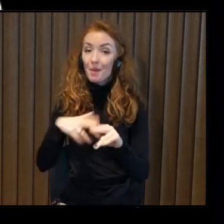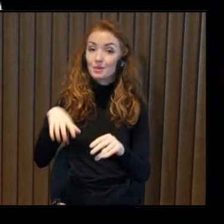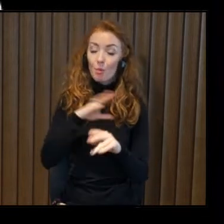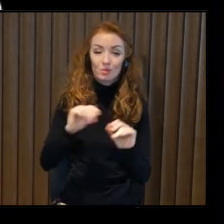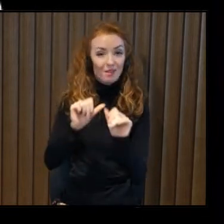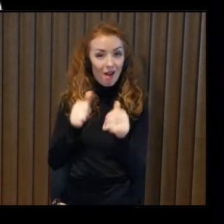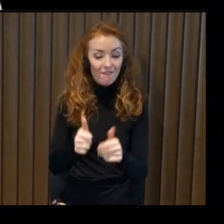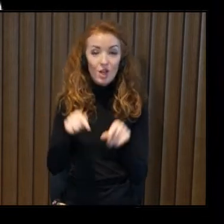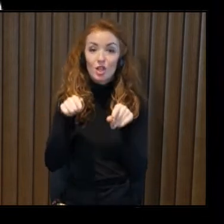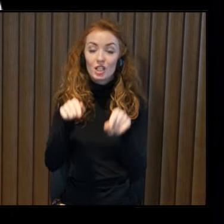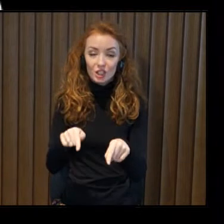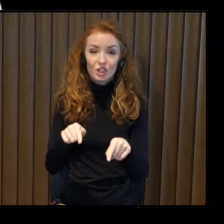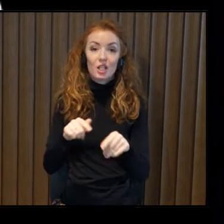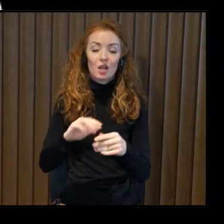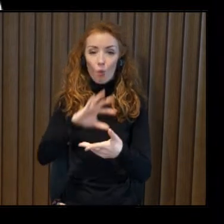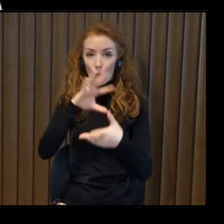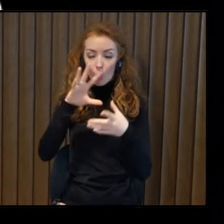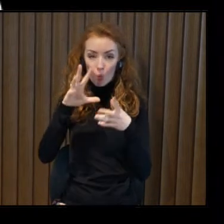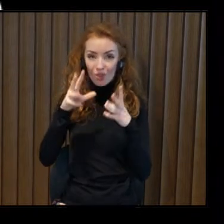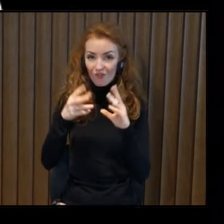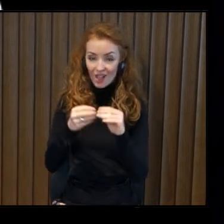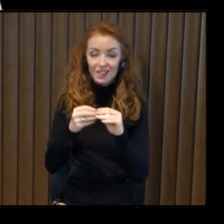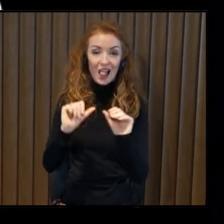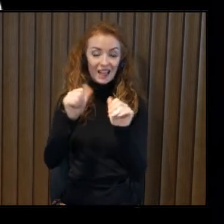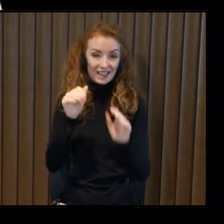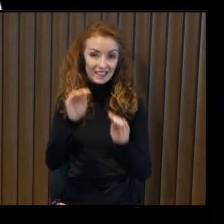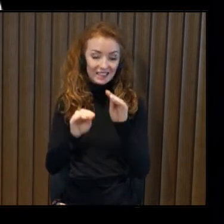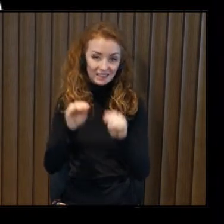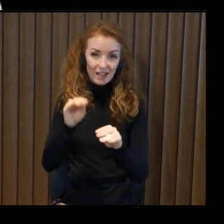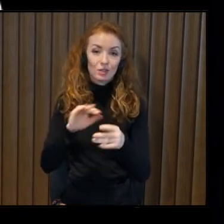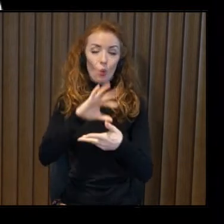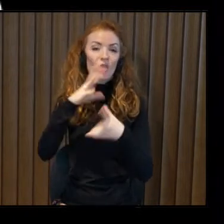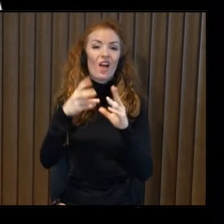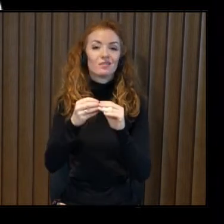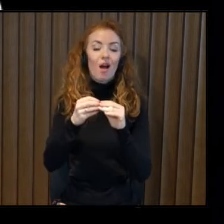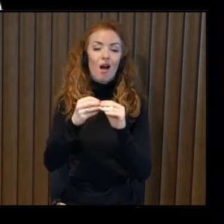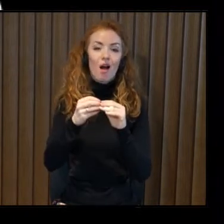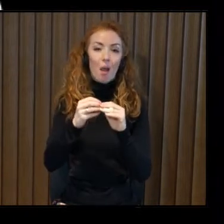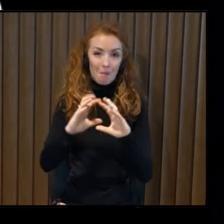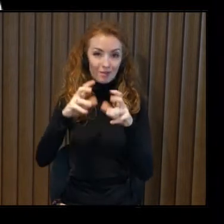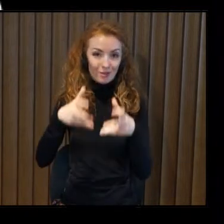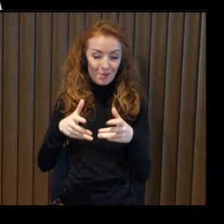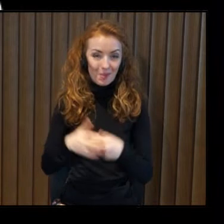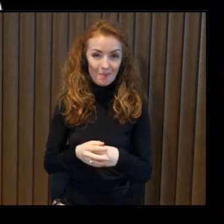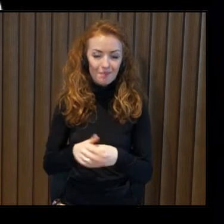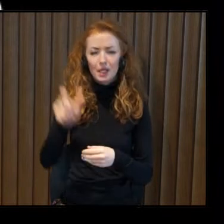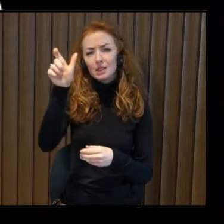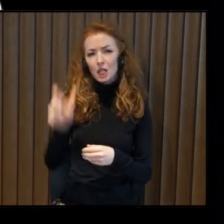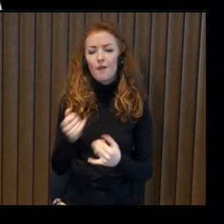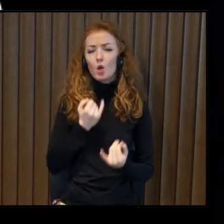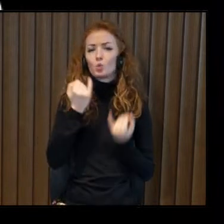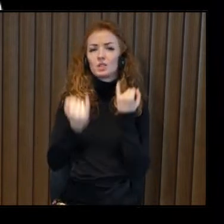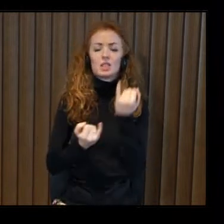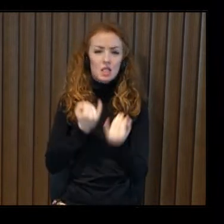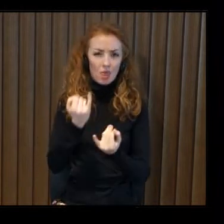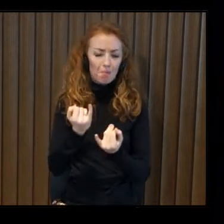success. Now, human diversity is another really great idea that I think we all kind of have a fundamental grasp of, but I want to pick this